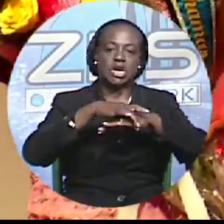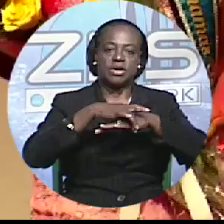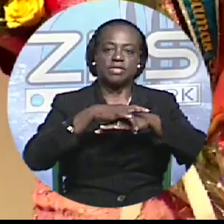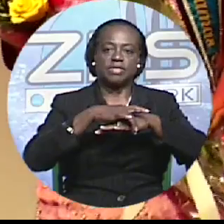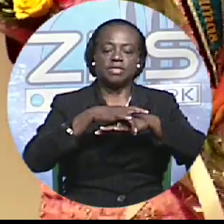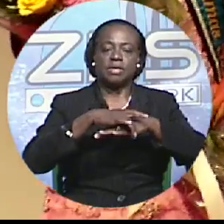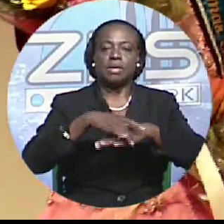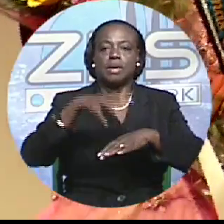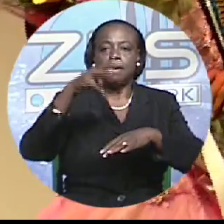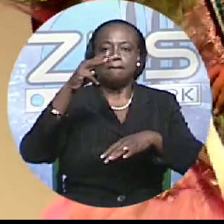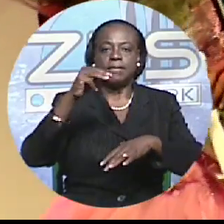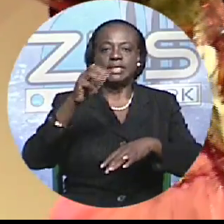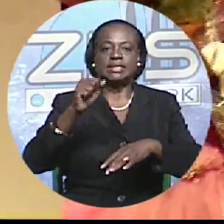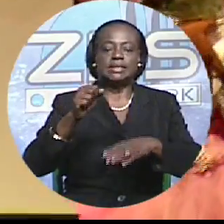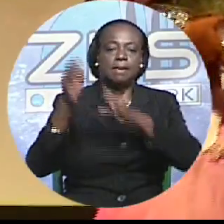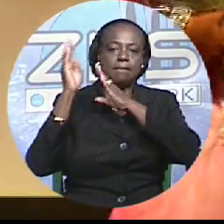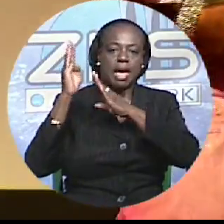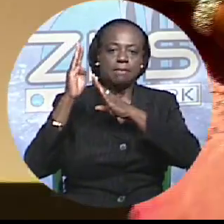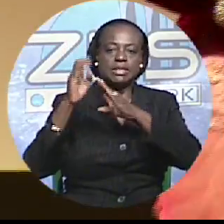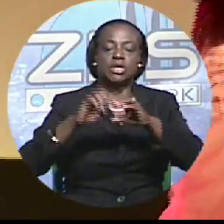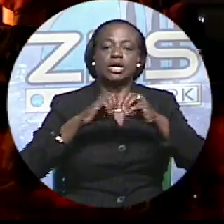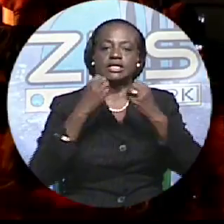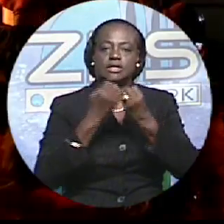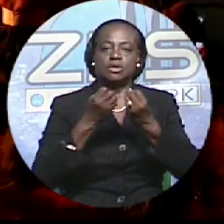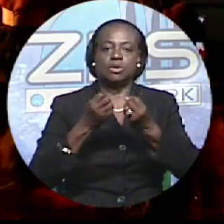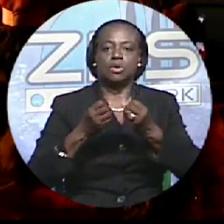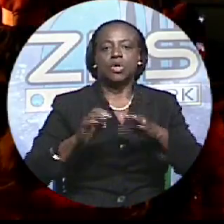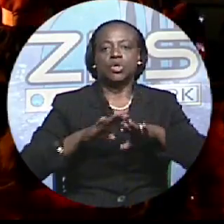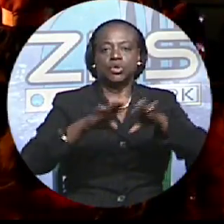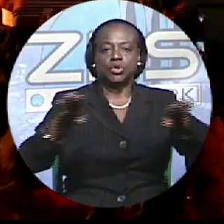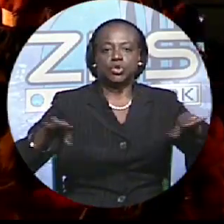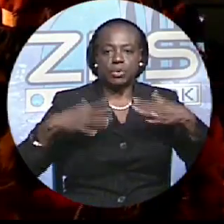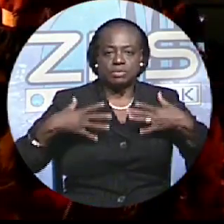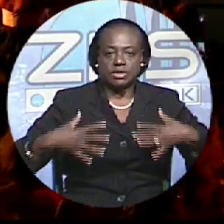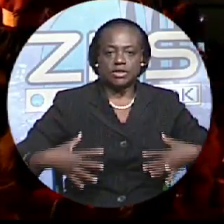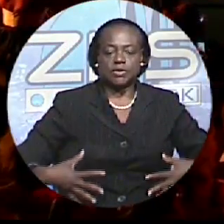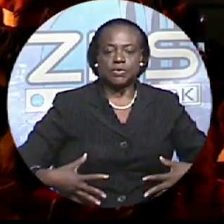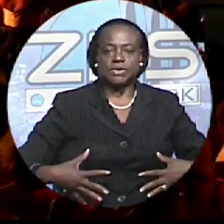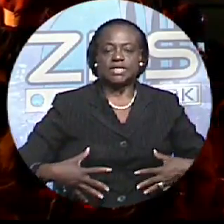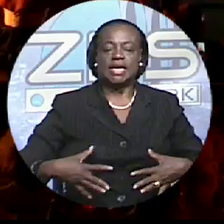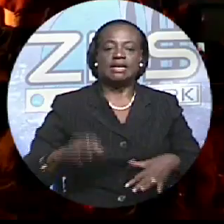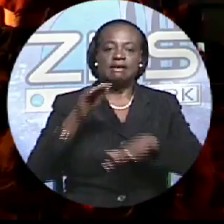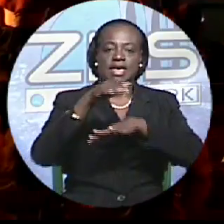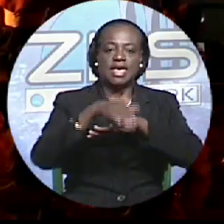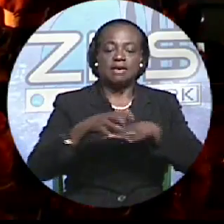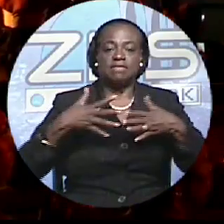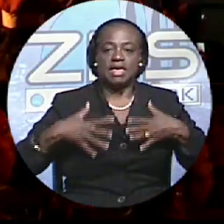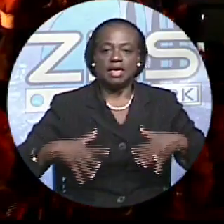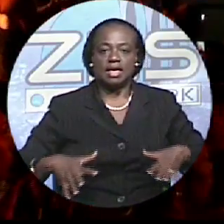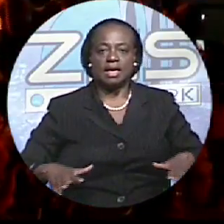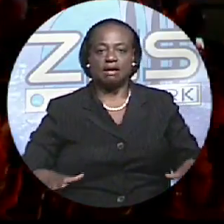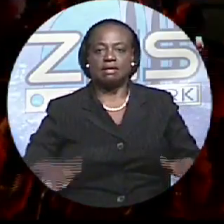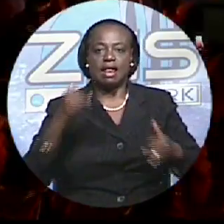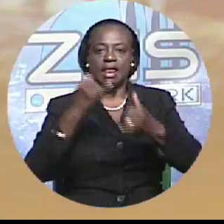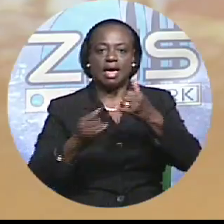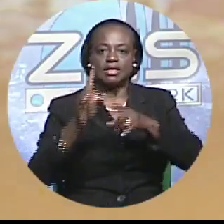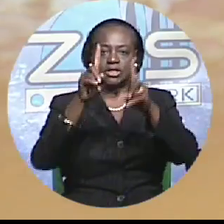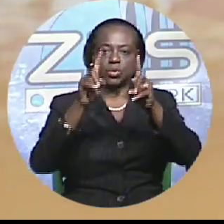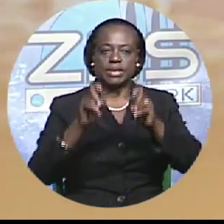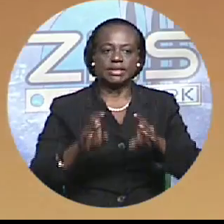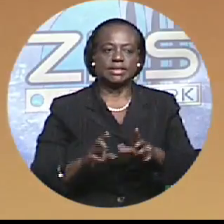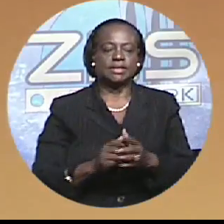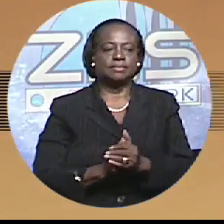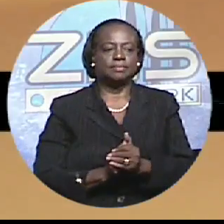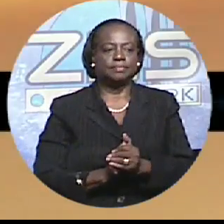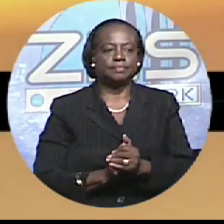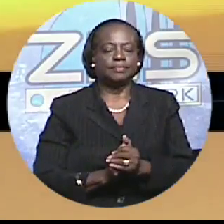Bahamas organization. Following swimsuit and evening gown showcases, months of competition came down to the dreaded final question. I would love